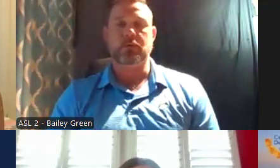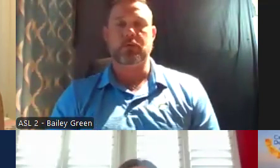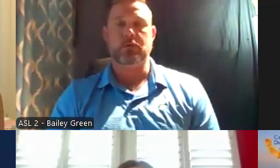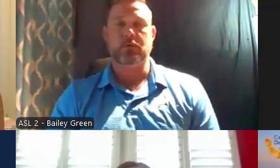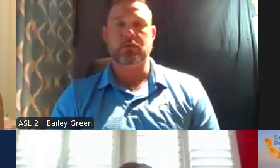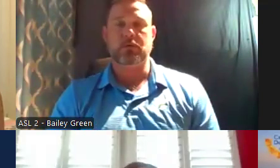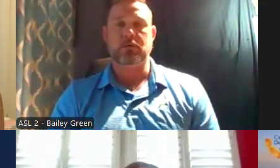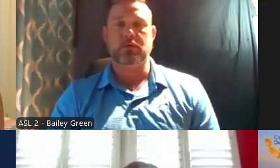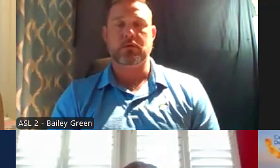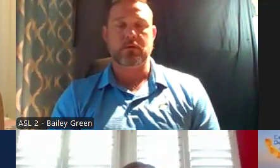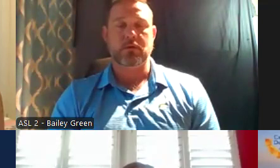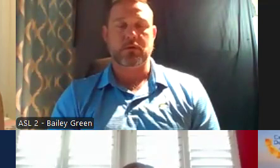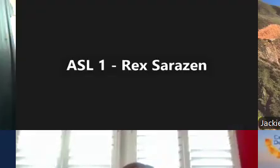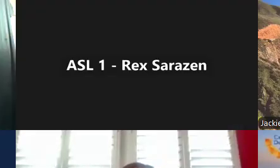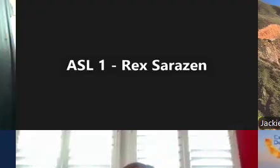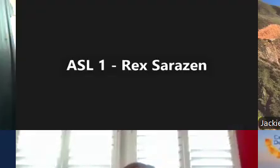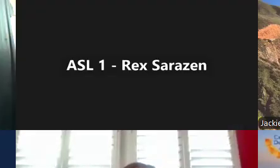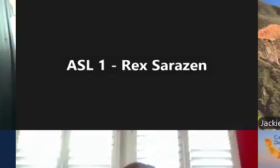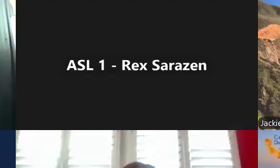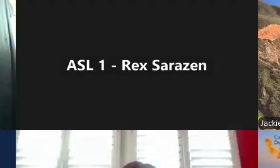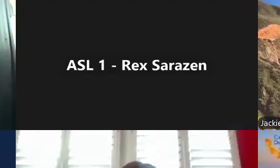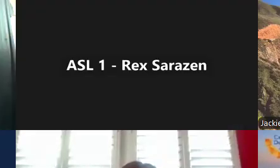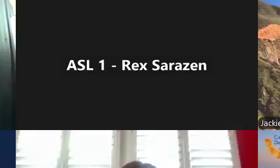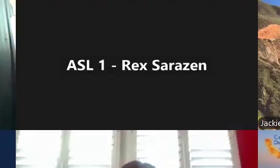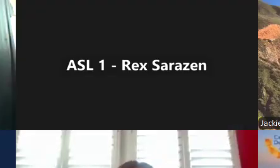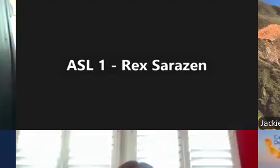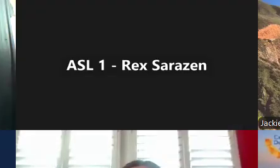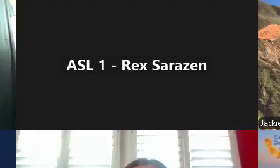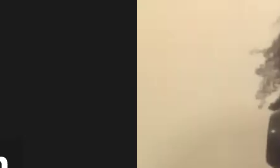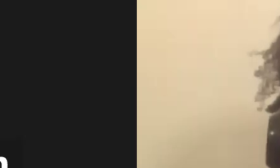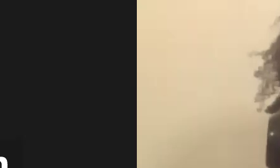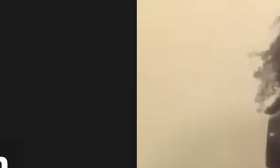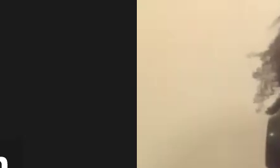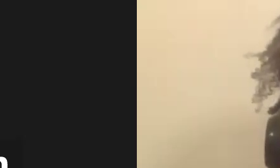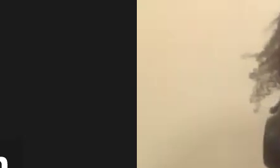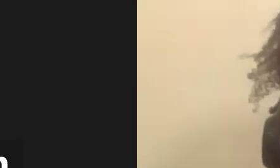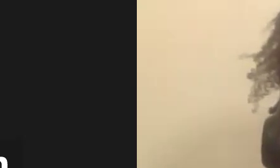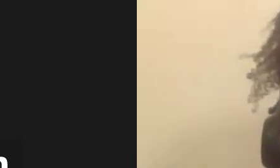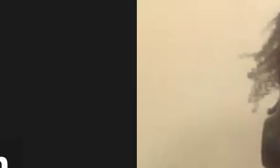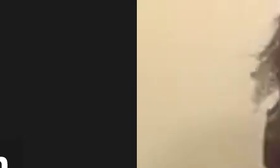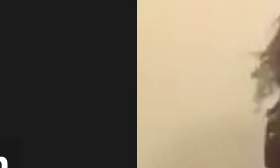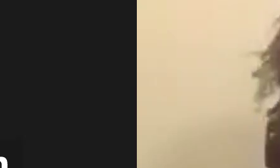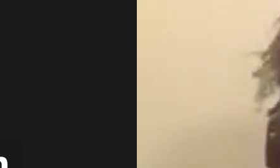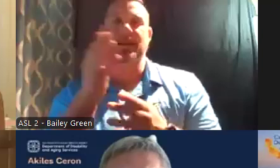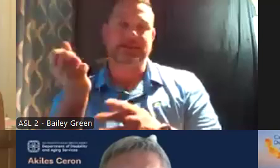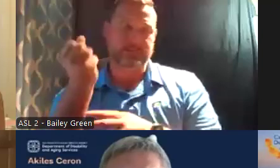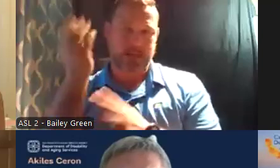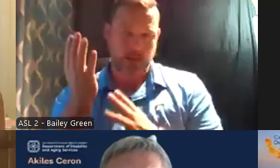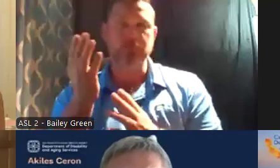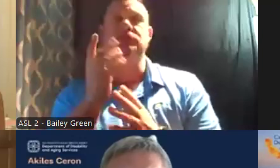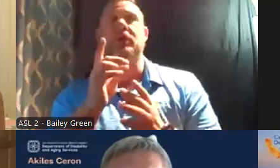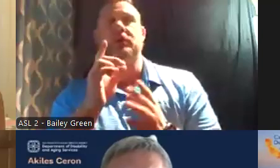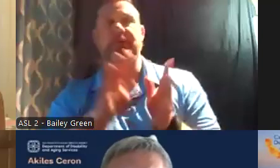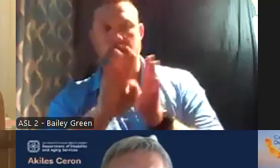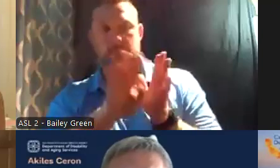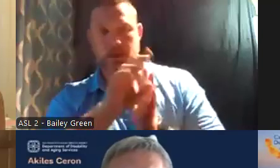Yes, thank you. And I also just want to take a minute to, I know Aaron's on this call and individuals from his State Council on Developmental Disabilities have